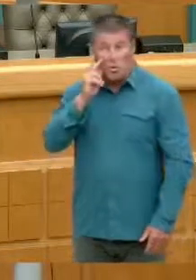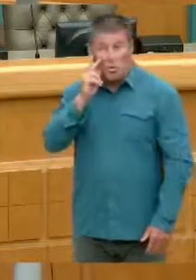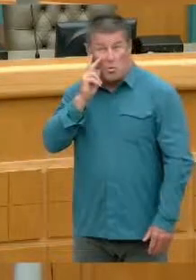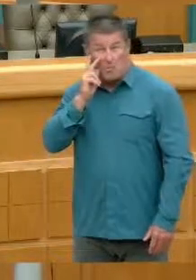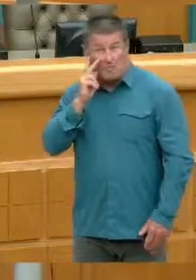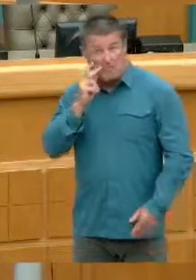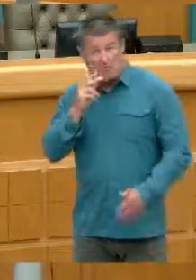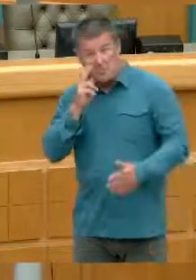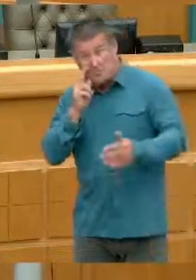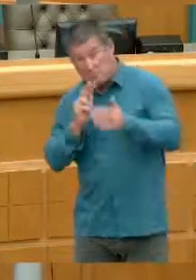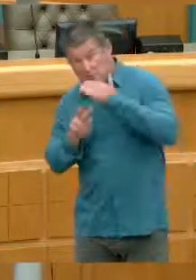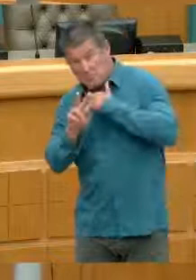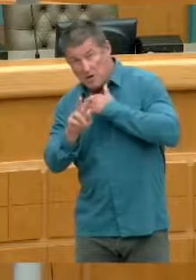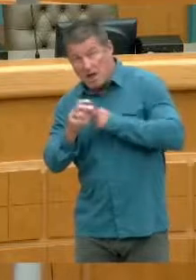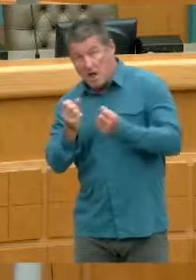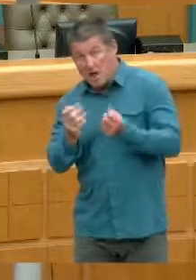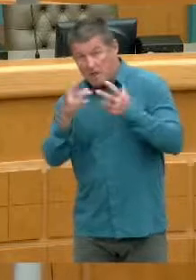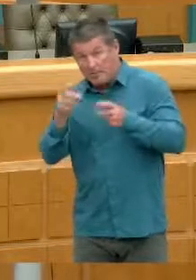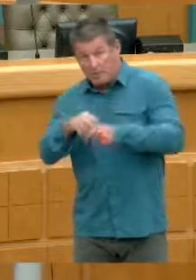do.